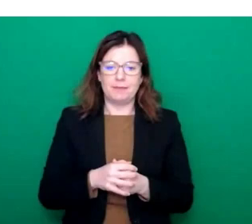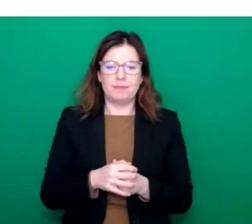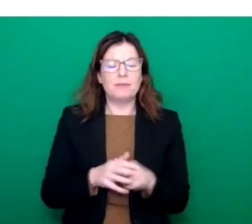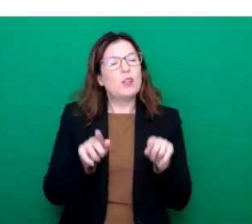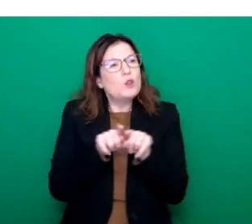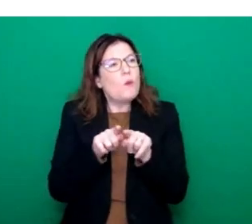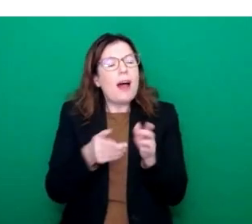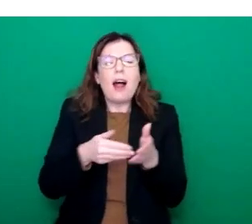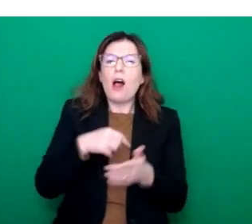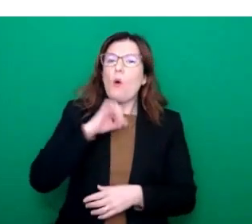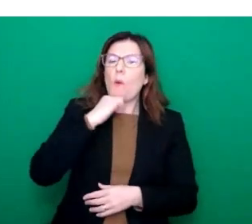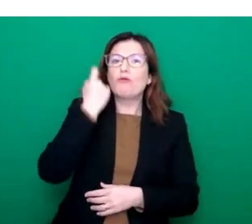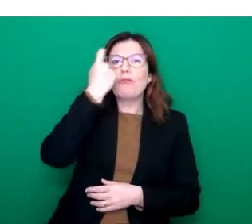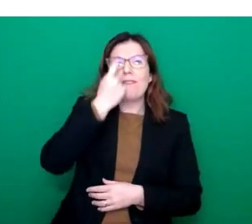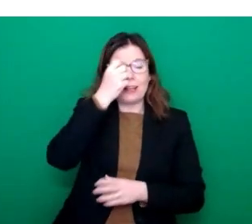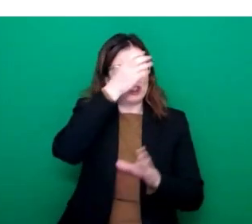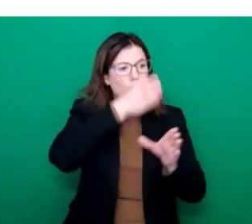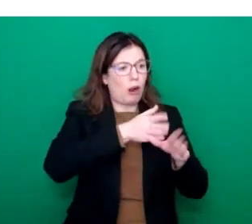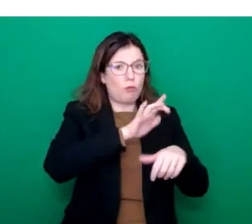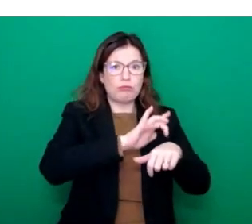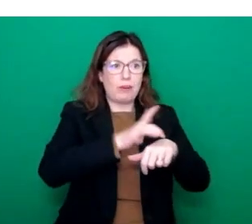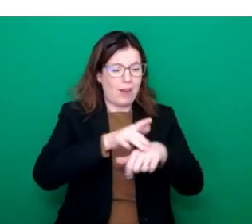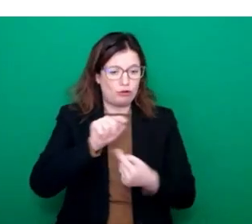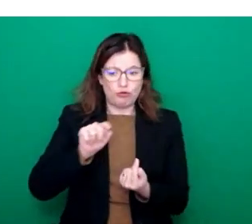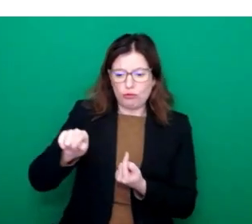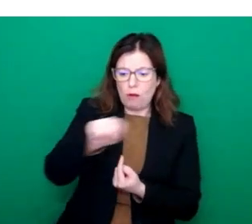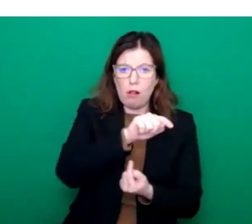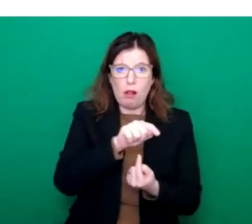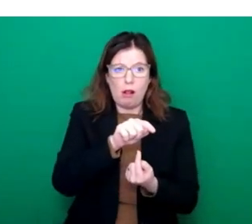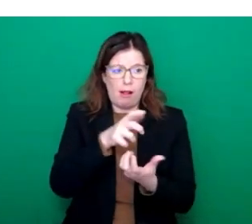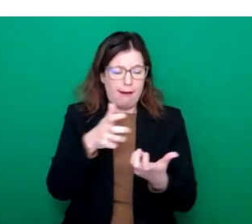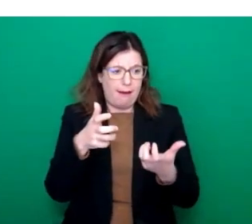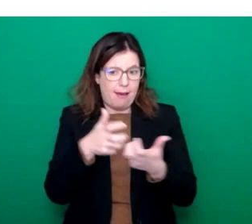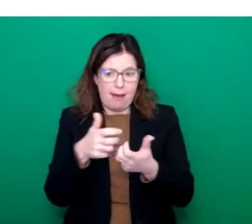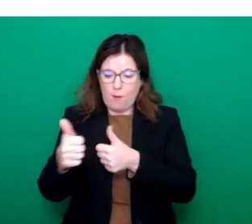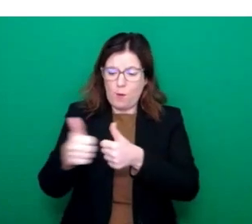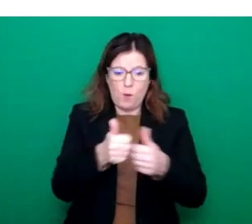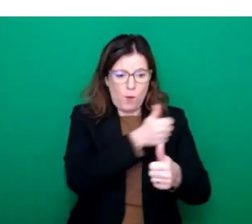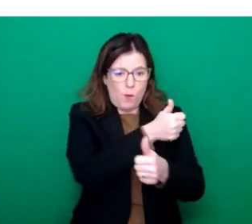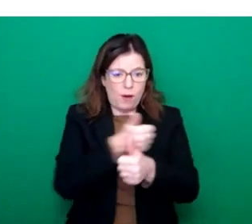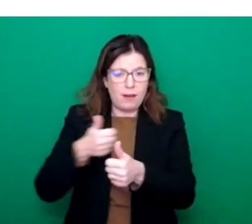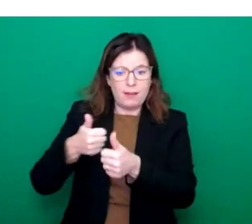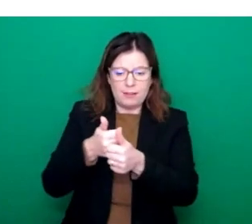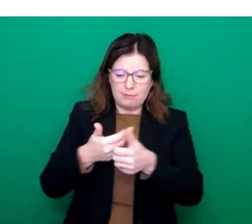on how the different psychological professionals in our team might add into the melting pot of the pain service as a whole.